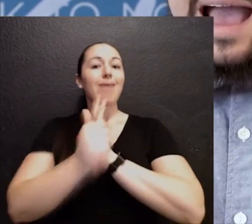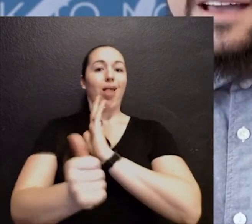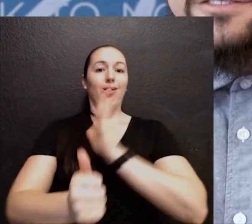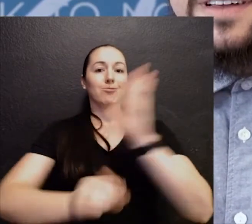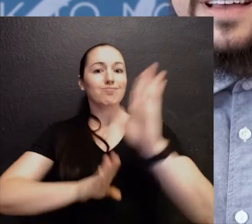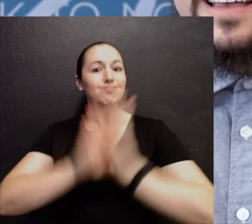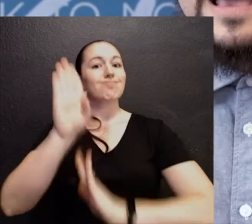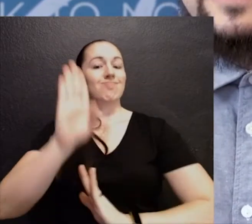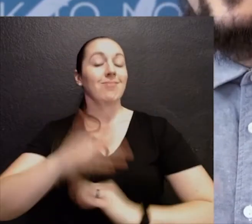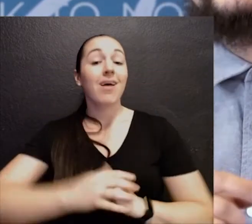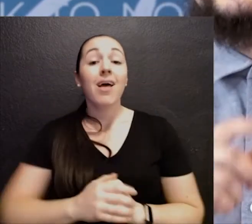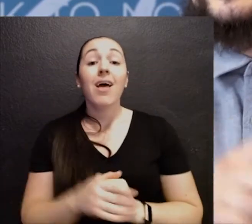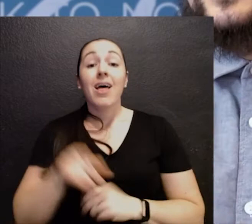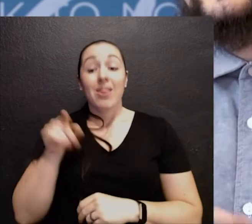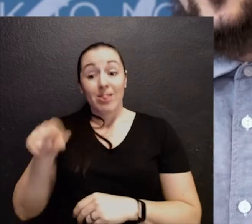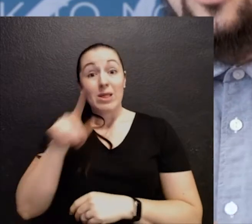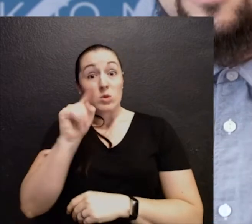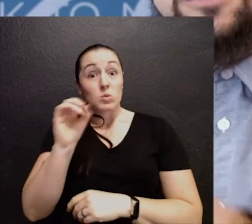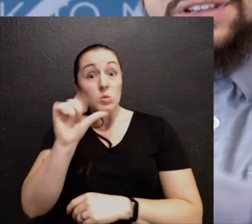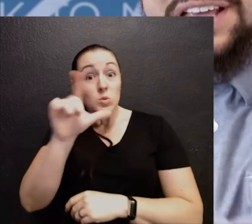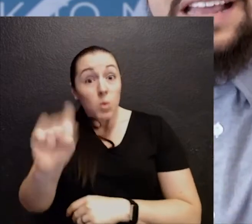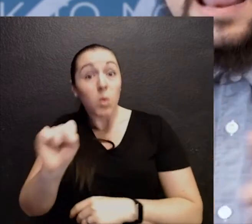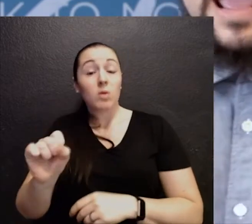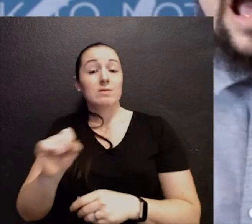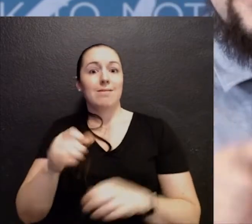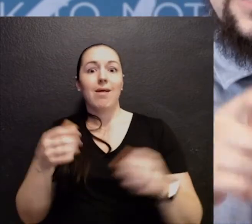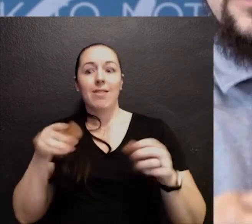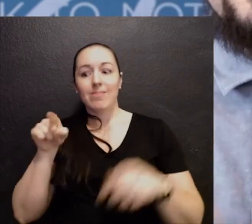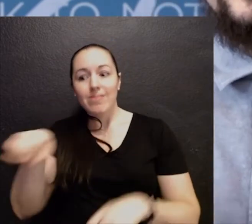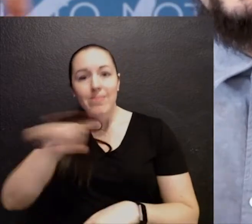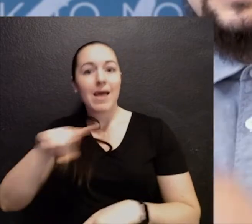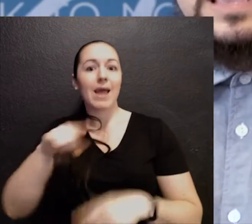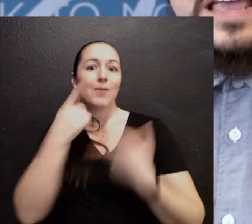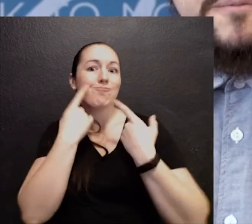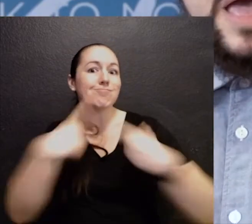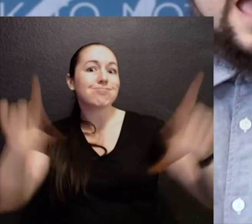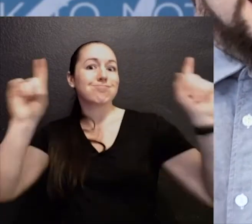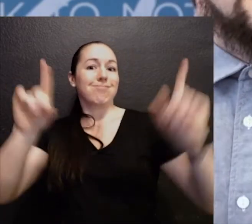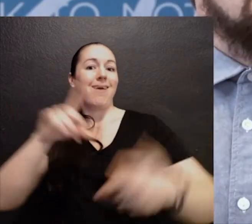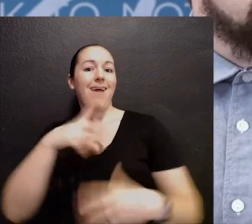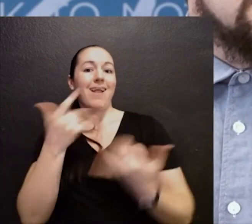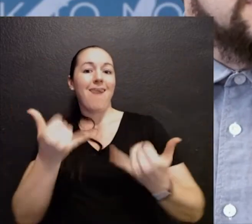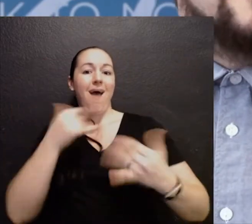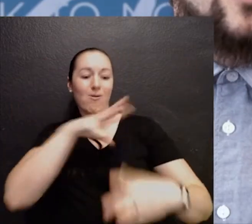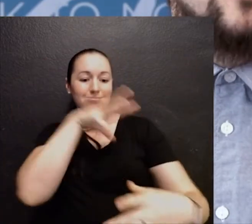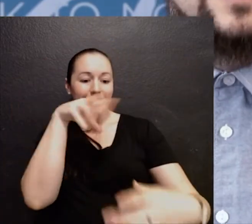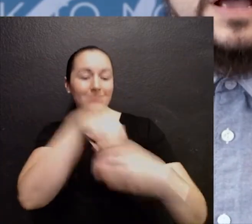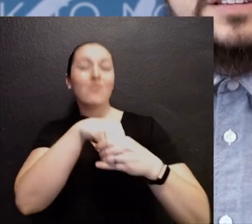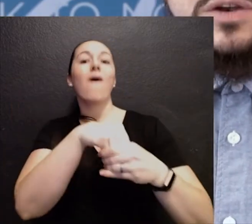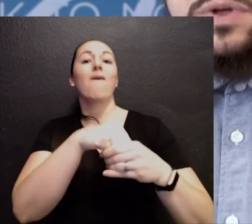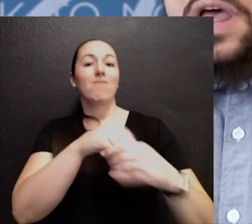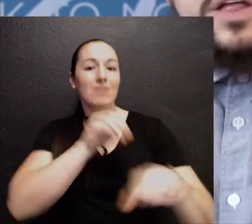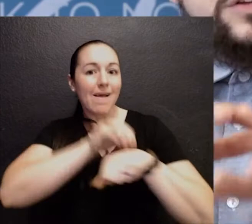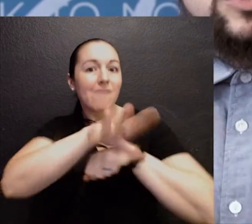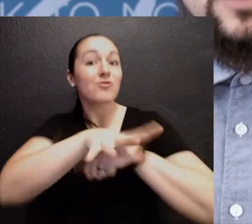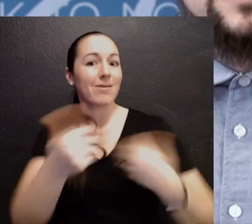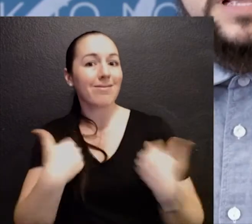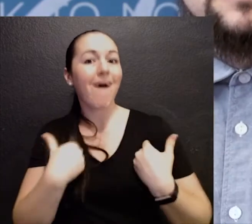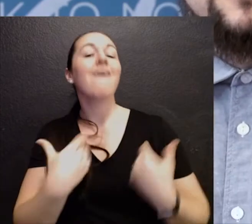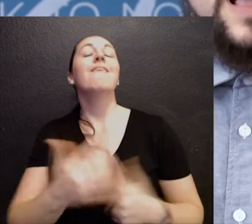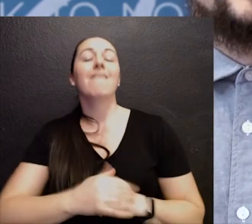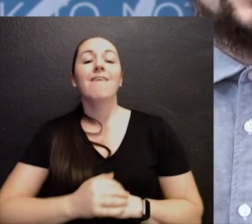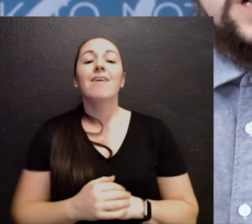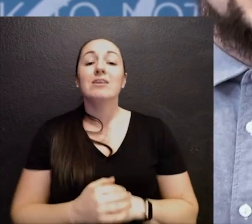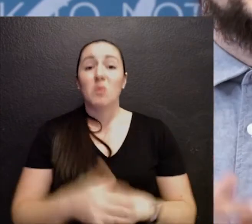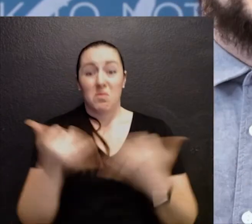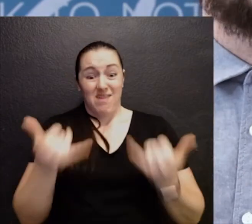to thrive in the areas that God had called them to lead and have influence in. And now during this time of COVID-19, with the